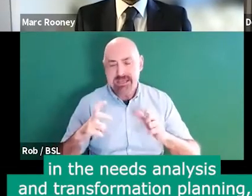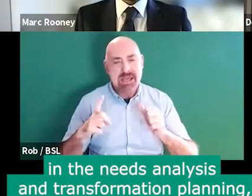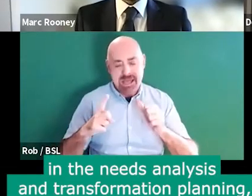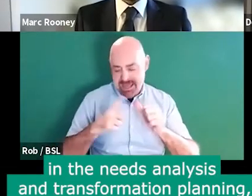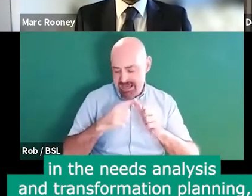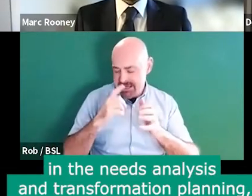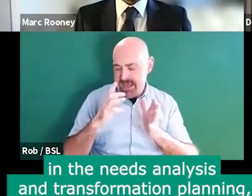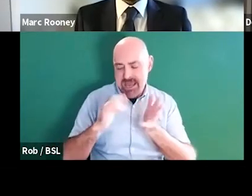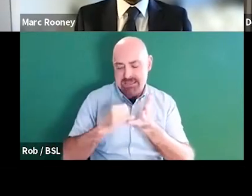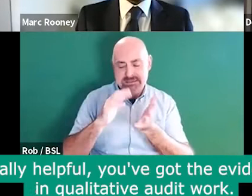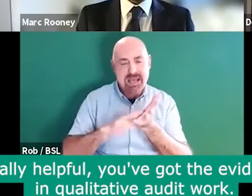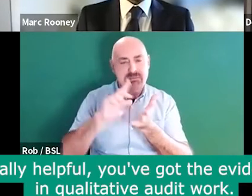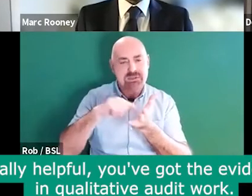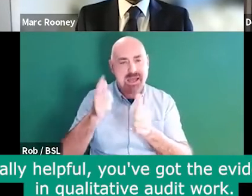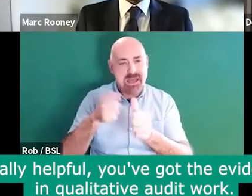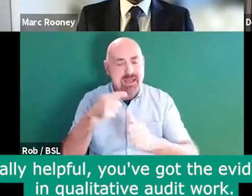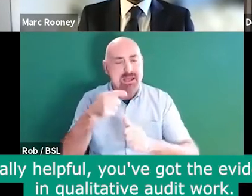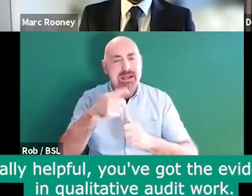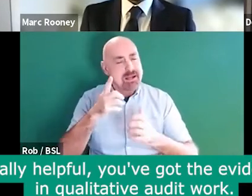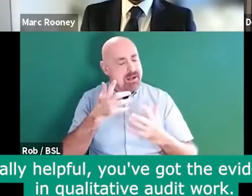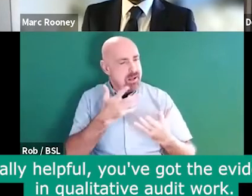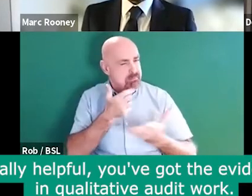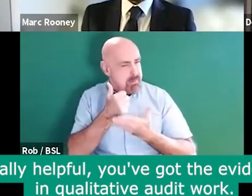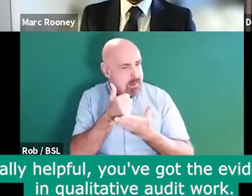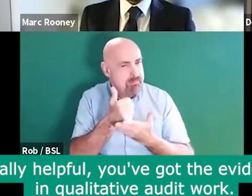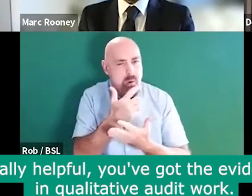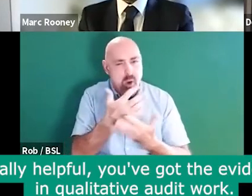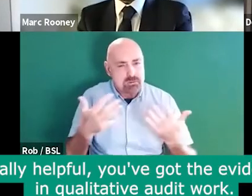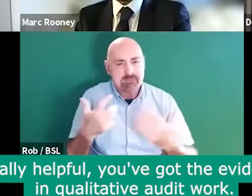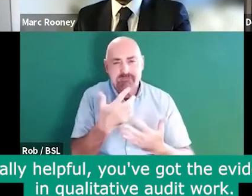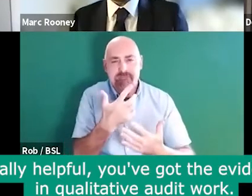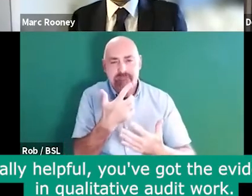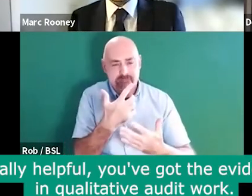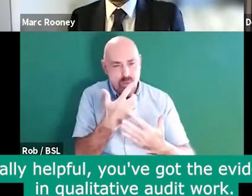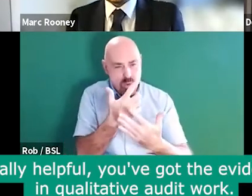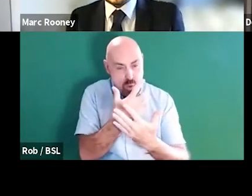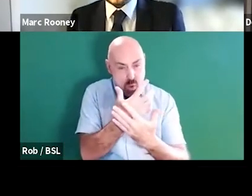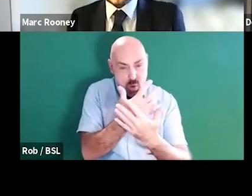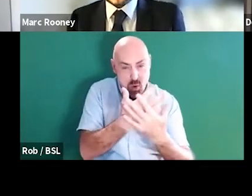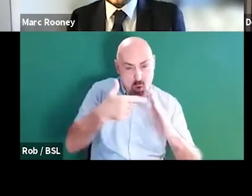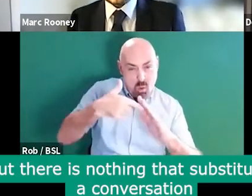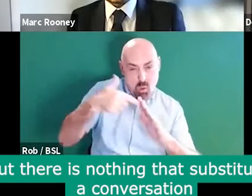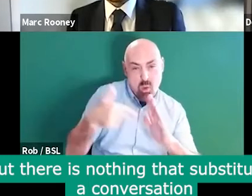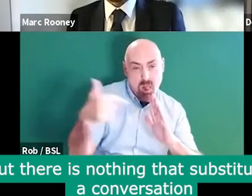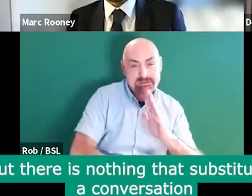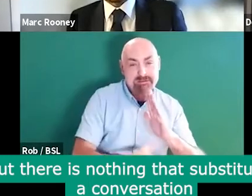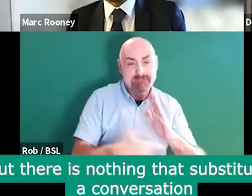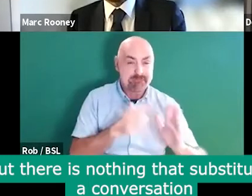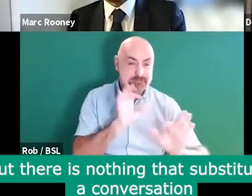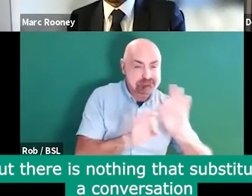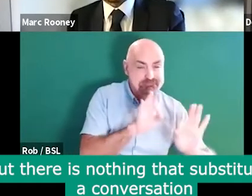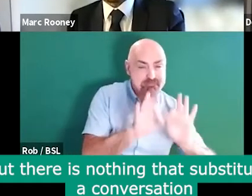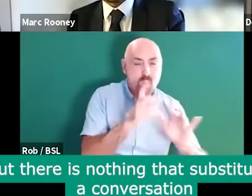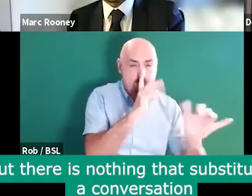local transformation planning, that's really helpful. You've got the evidence base in qualitative audit work, but there is nothing